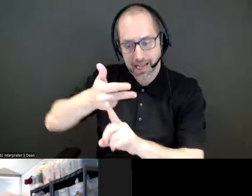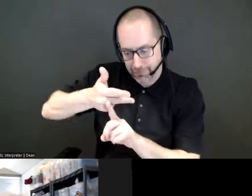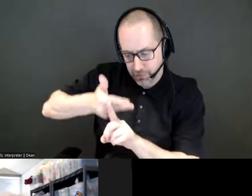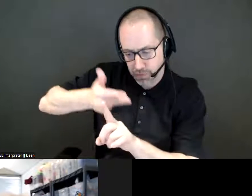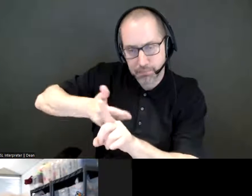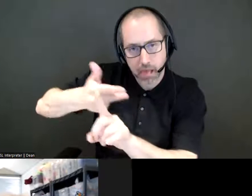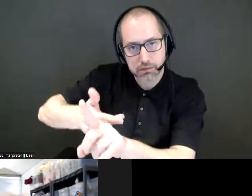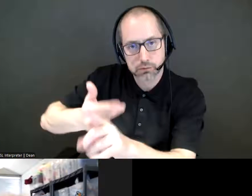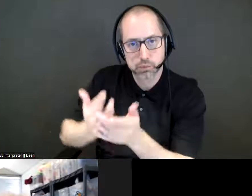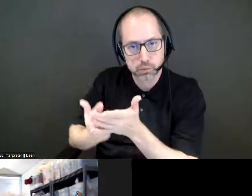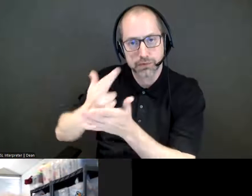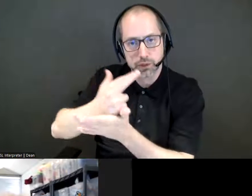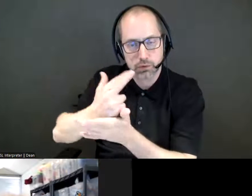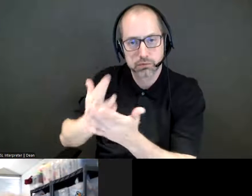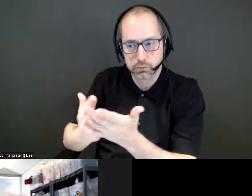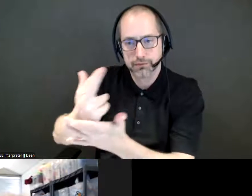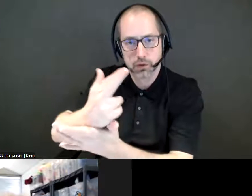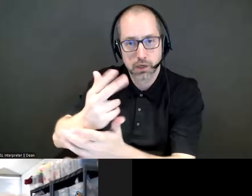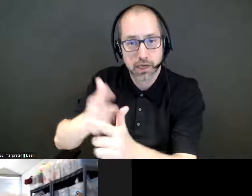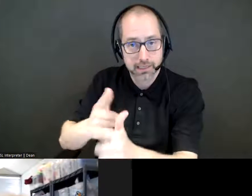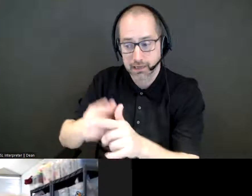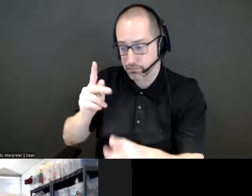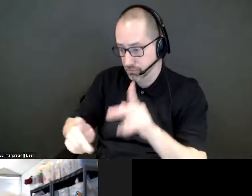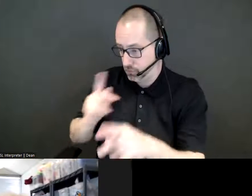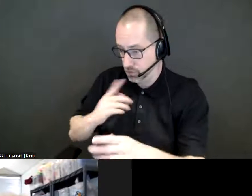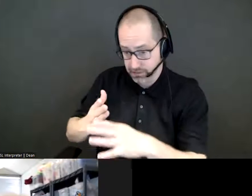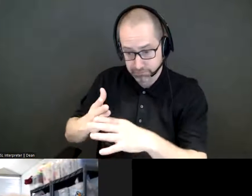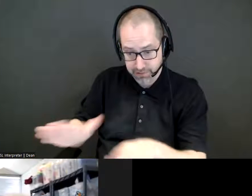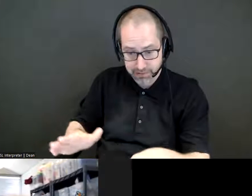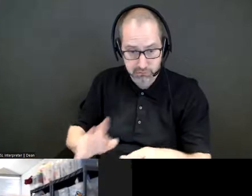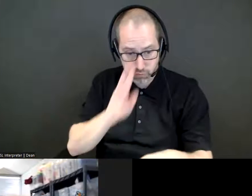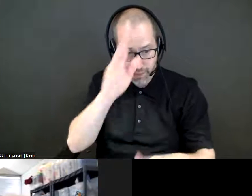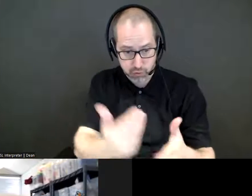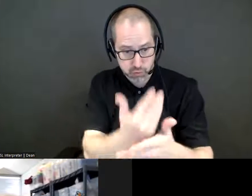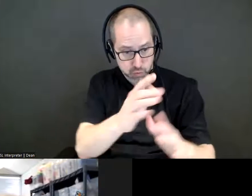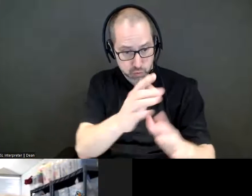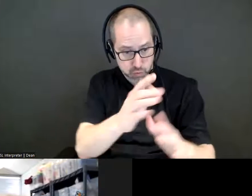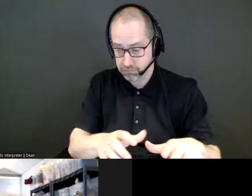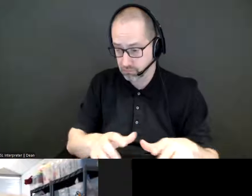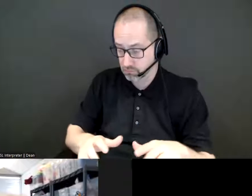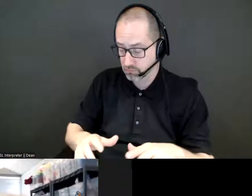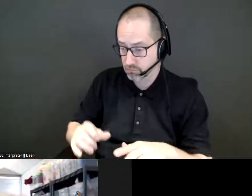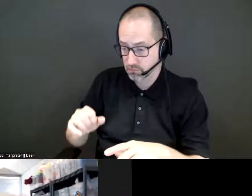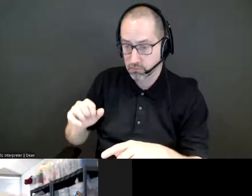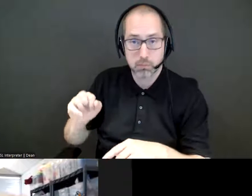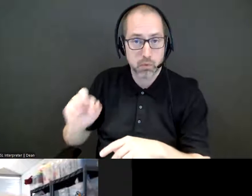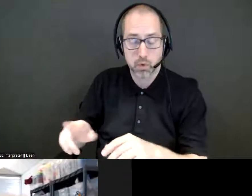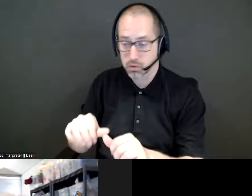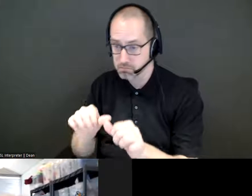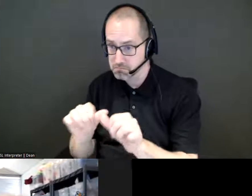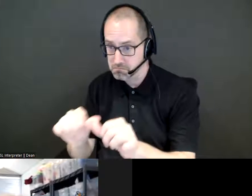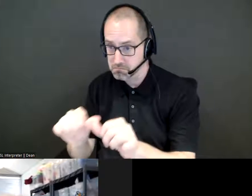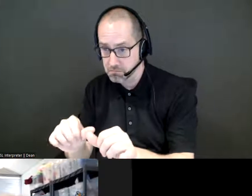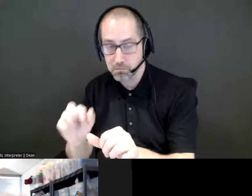then people can split off and create another group, or people can